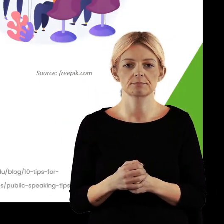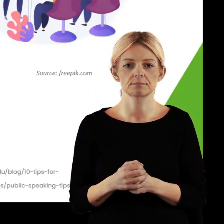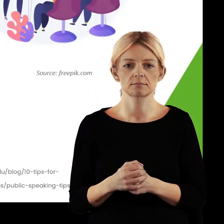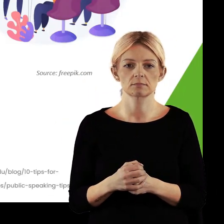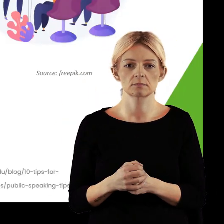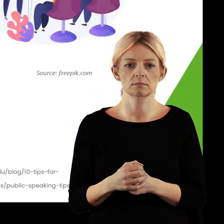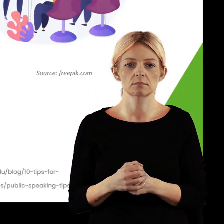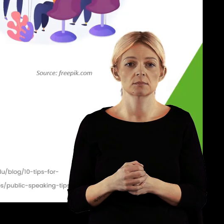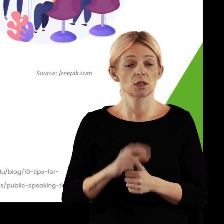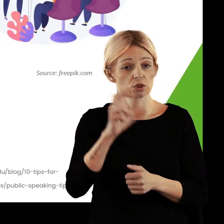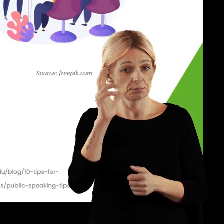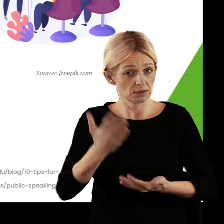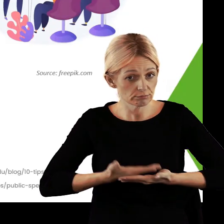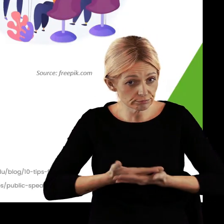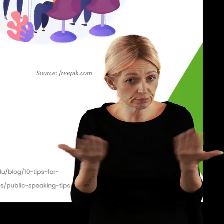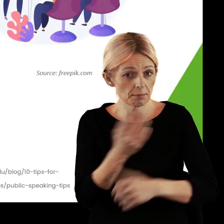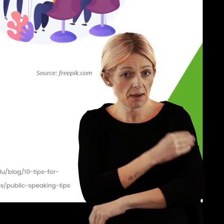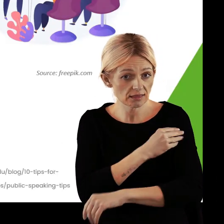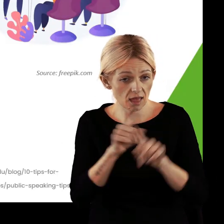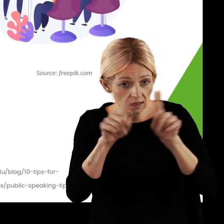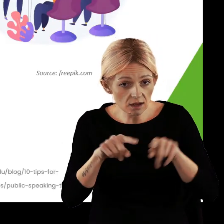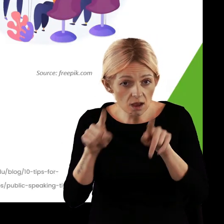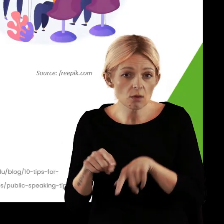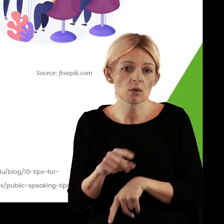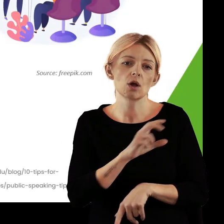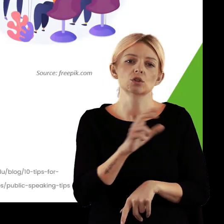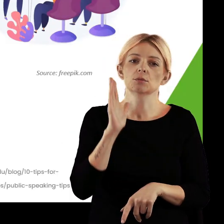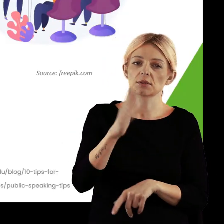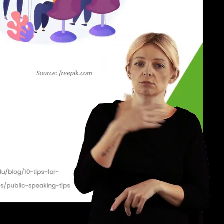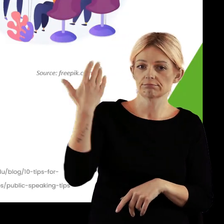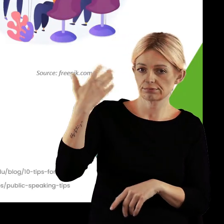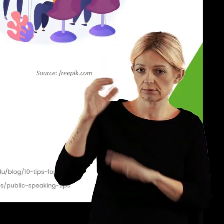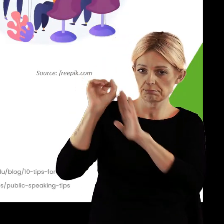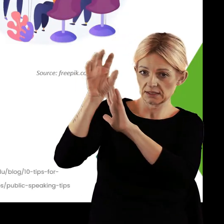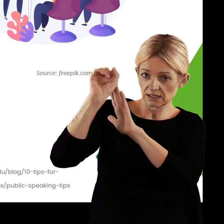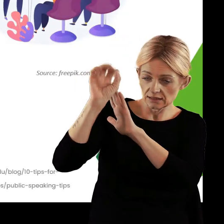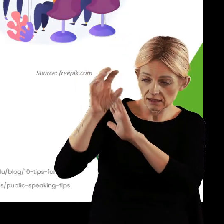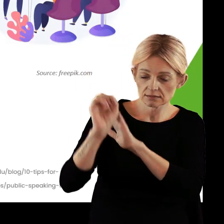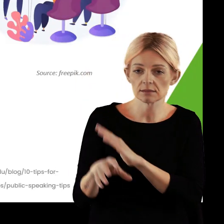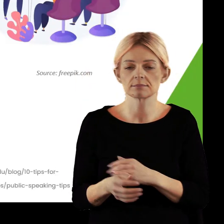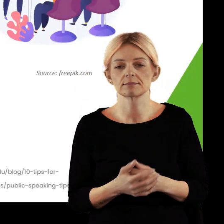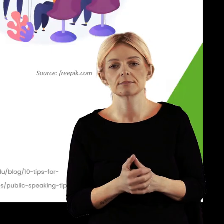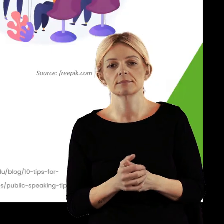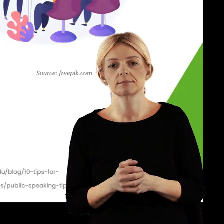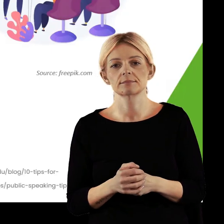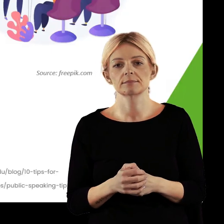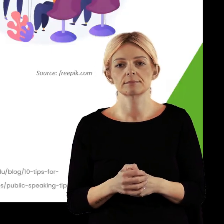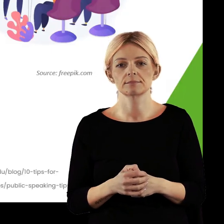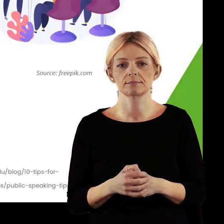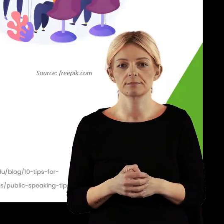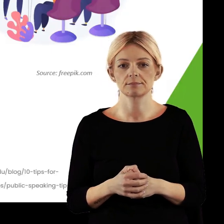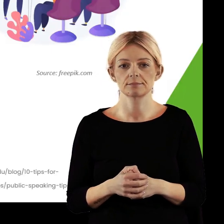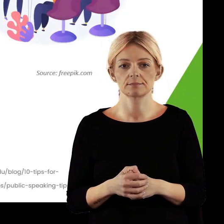for a presentation, and how much time do we have to prepare for it? Of course, it is worth starting your presentation